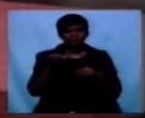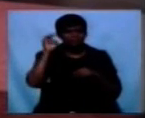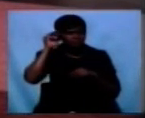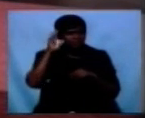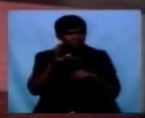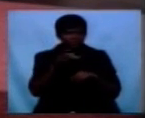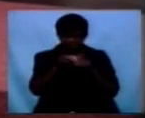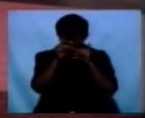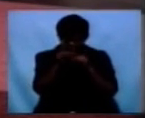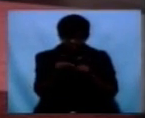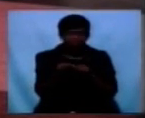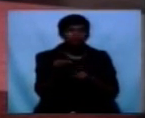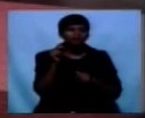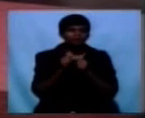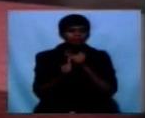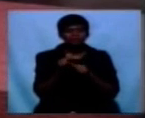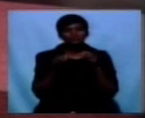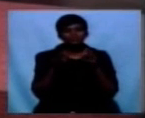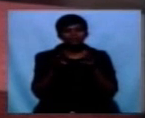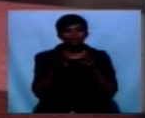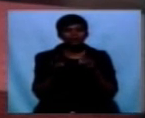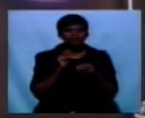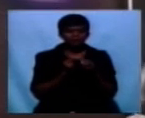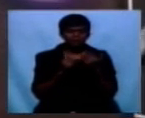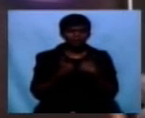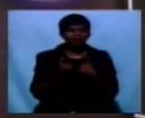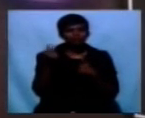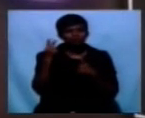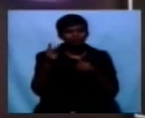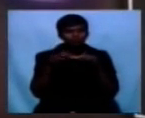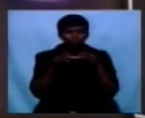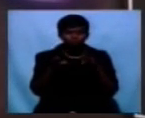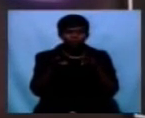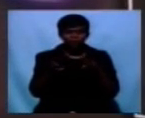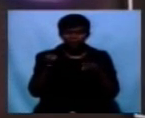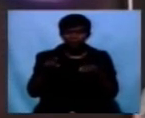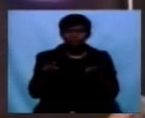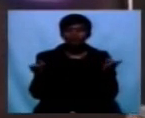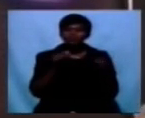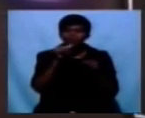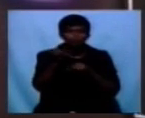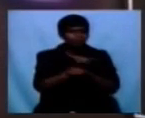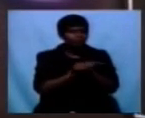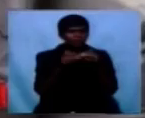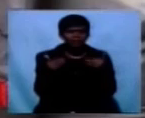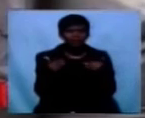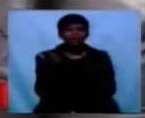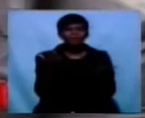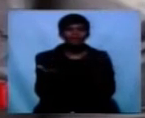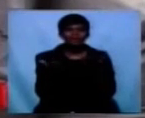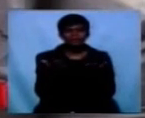to decide which route we take. So we have 2 schools. When we meet, and not very long from now, maybe